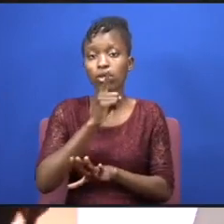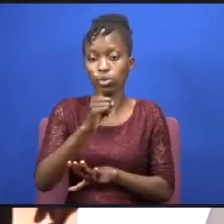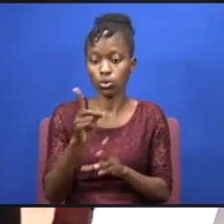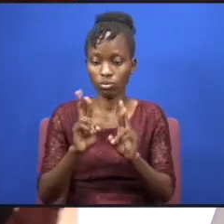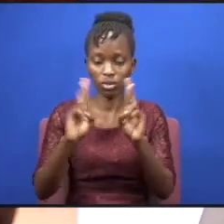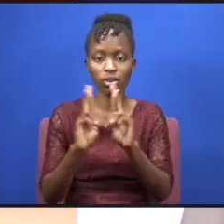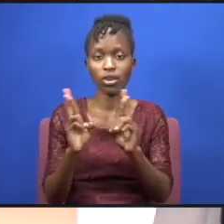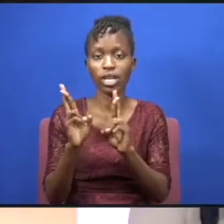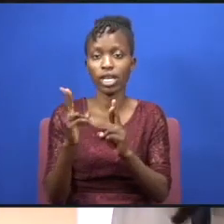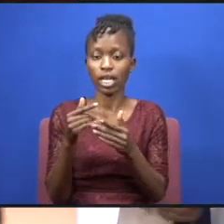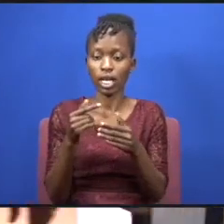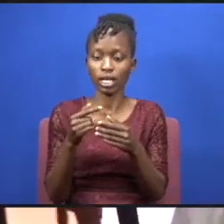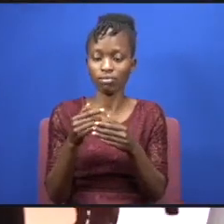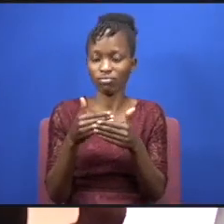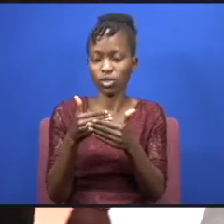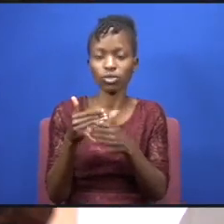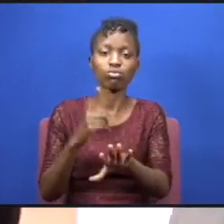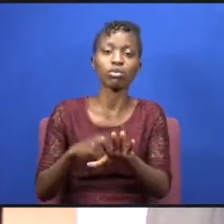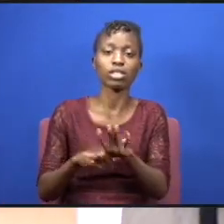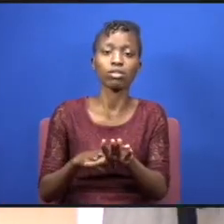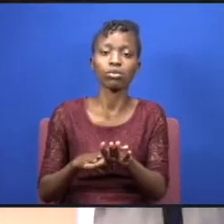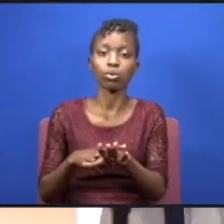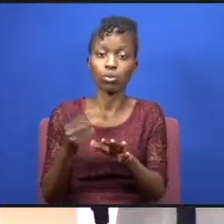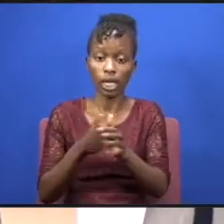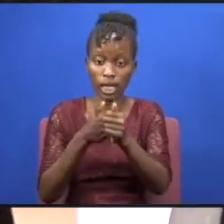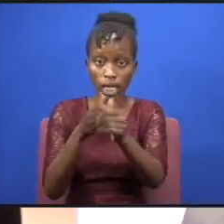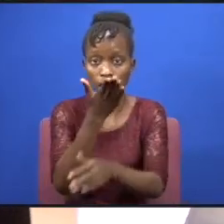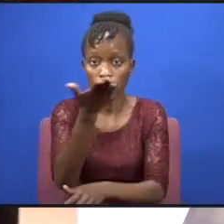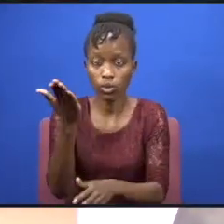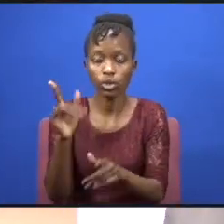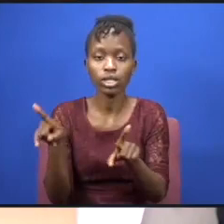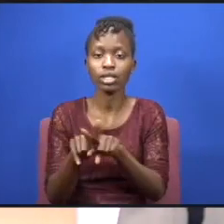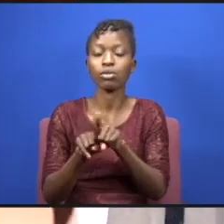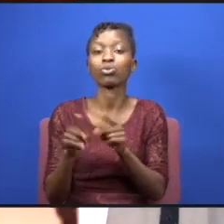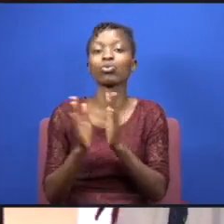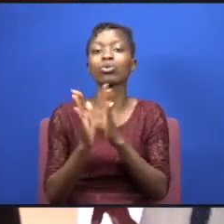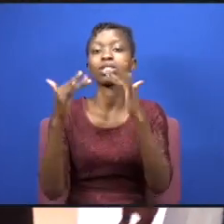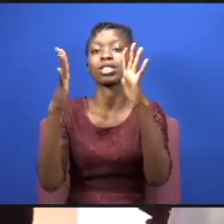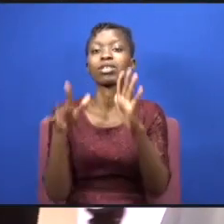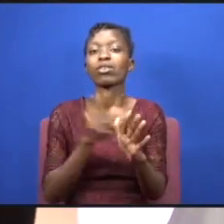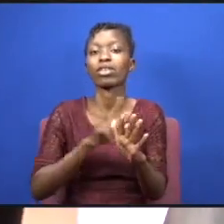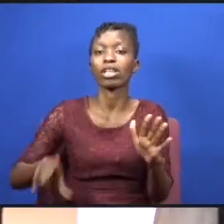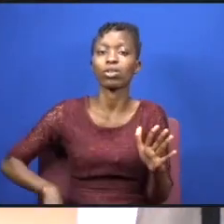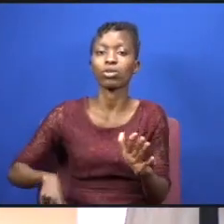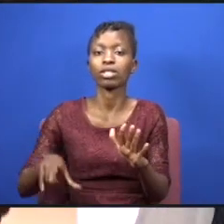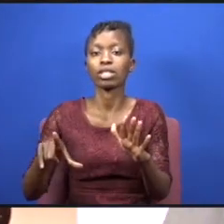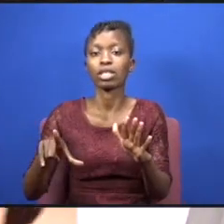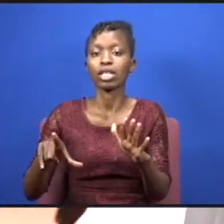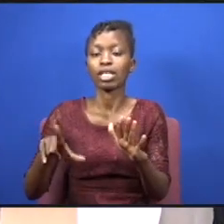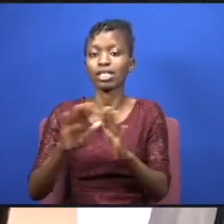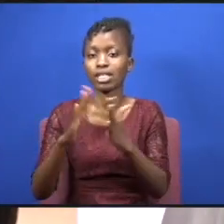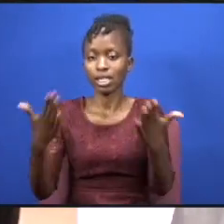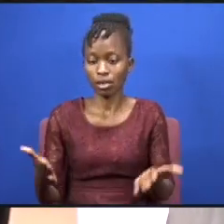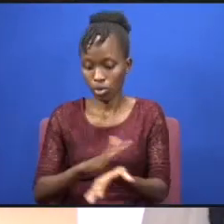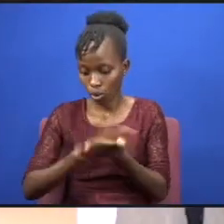ready. And in a short while, we'll be coming to guide you as we celebrate the Lord's table, the Holy